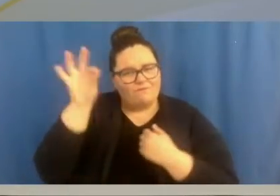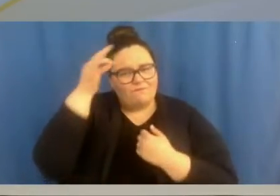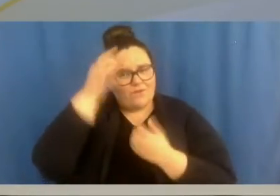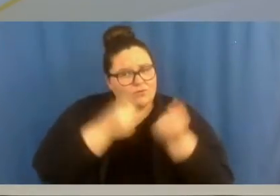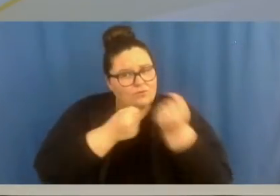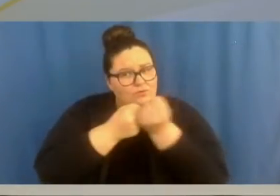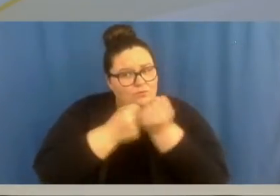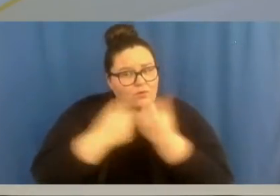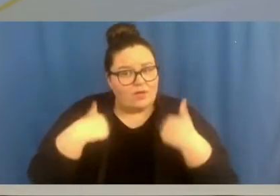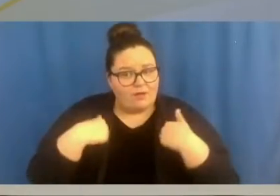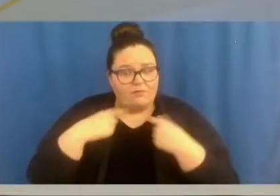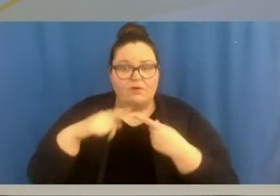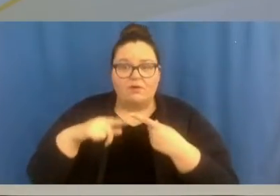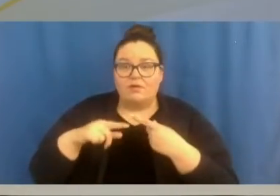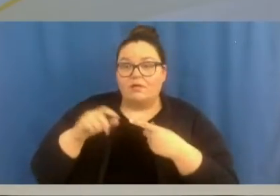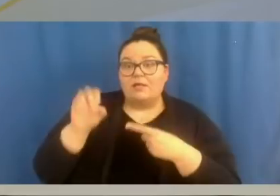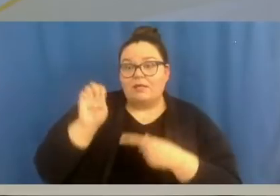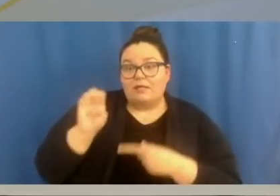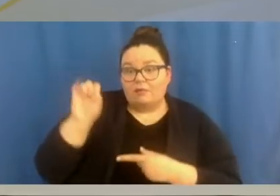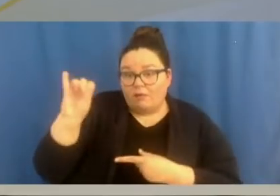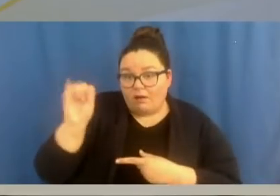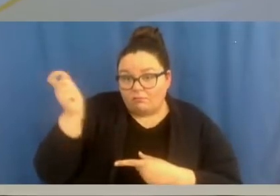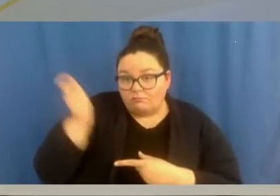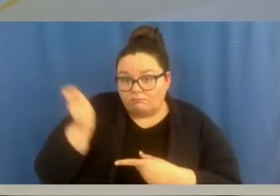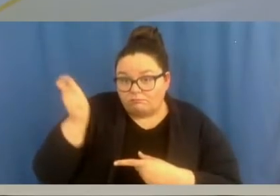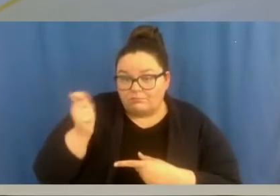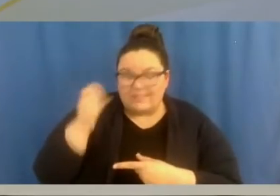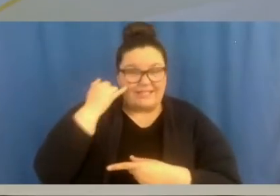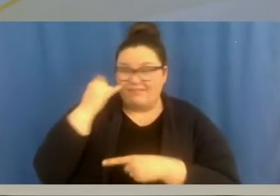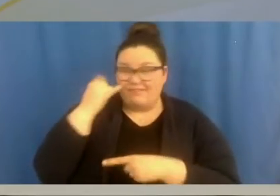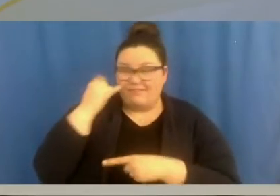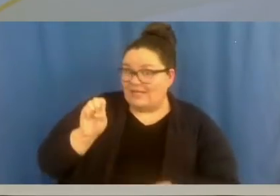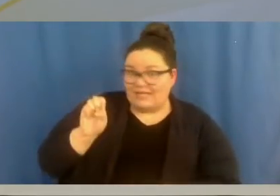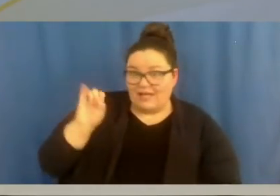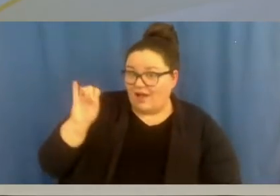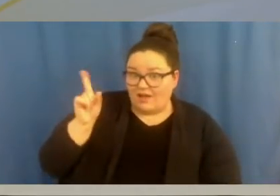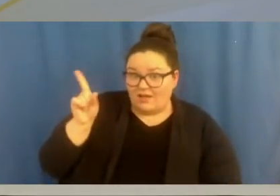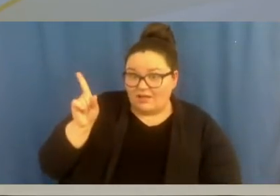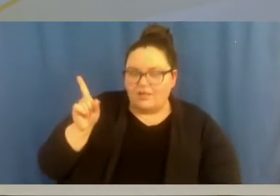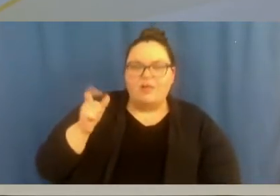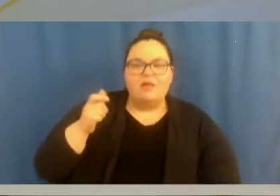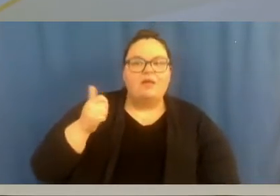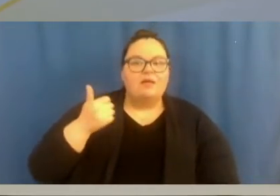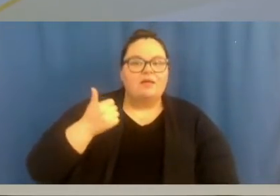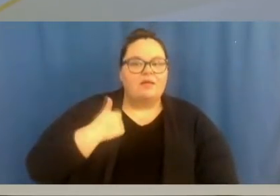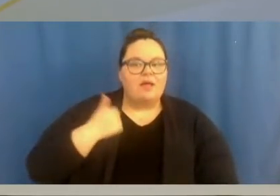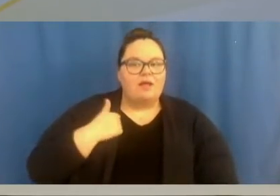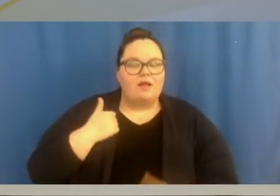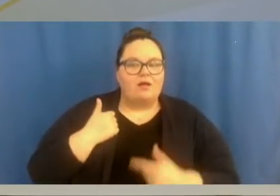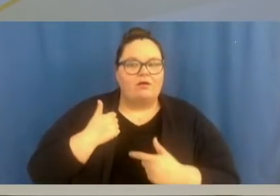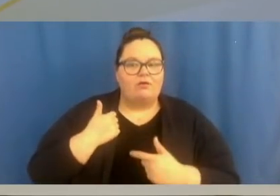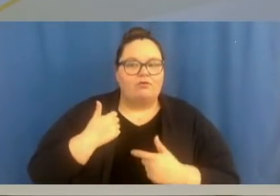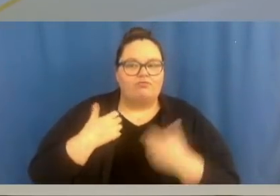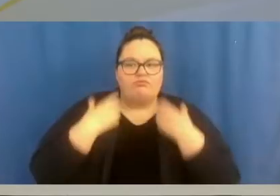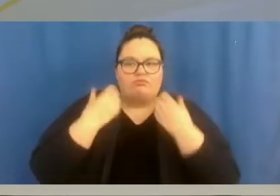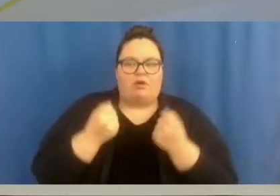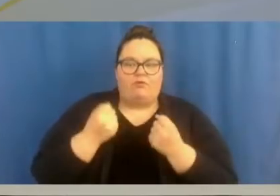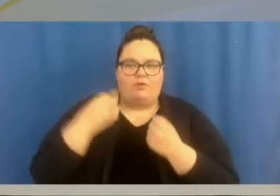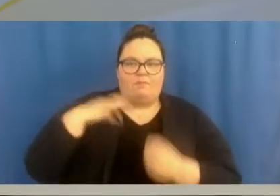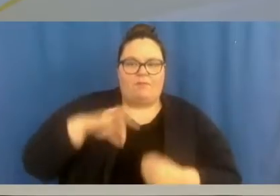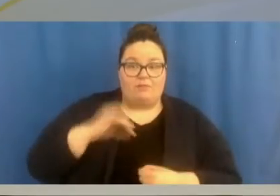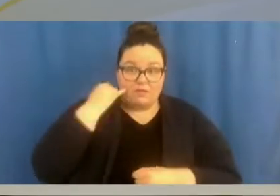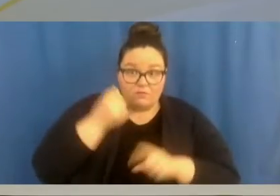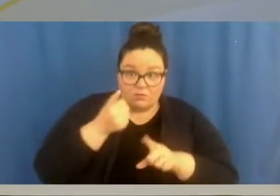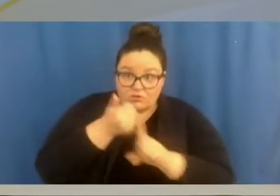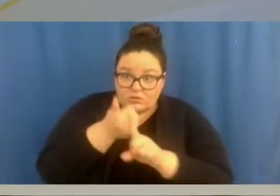are employment insurance, or if you're not eligible for EI, there's the Canada Recovery Benefit. If you've tested positive or have